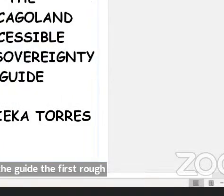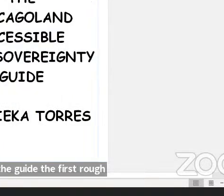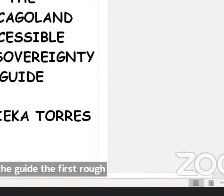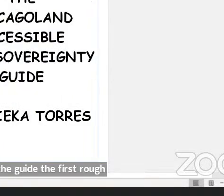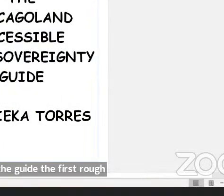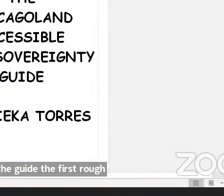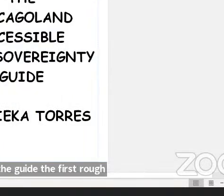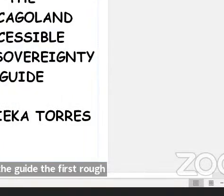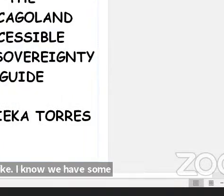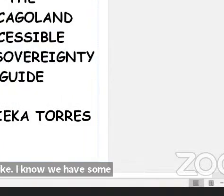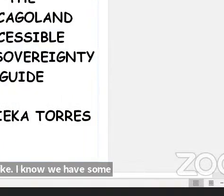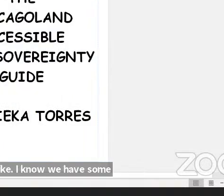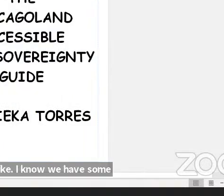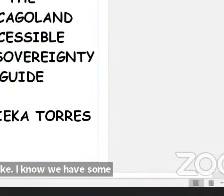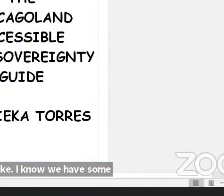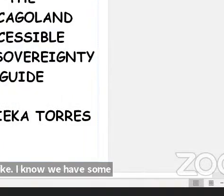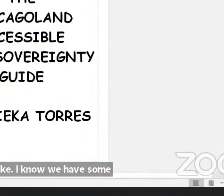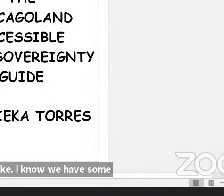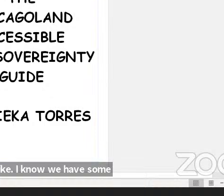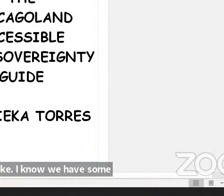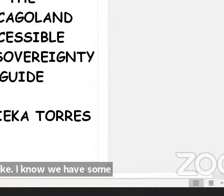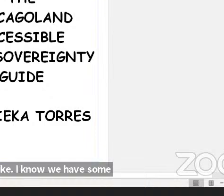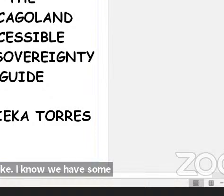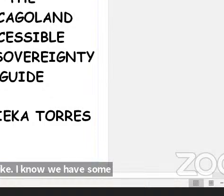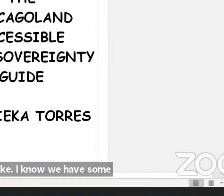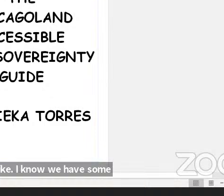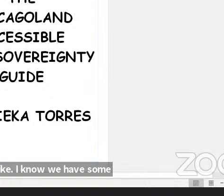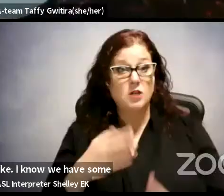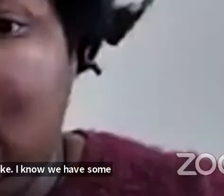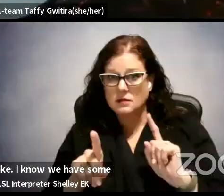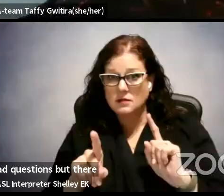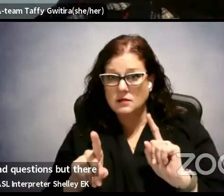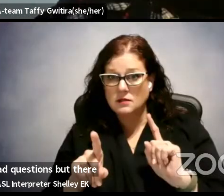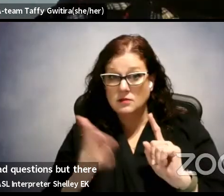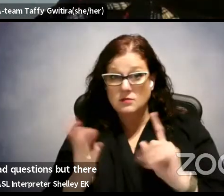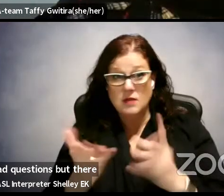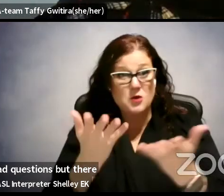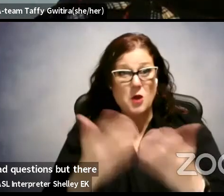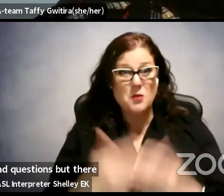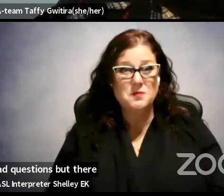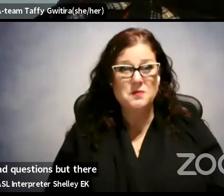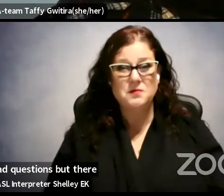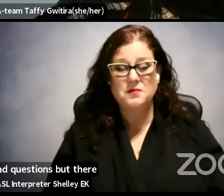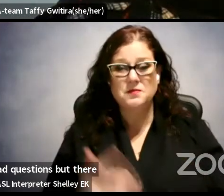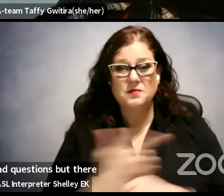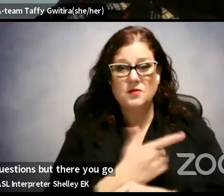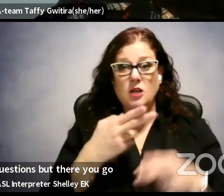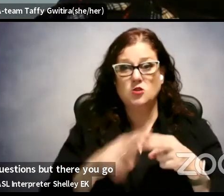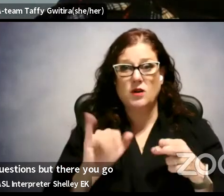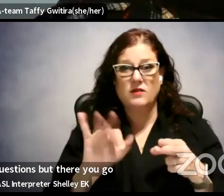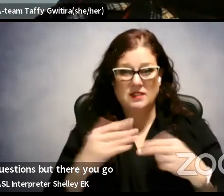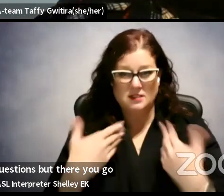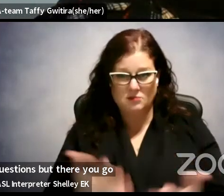have some people in the chat who had questions, but there you go. That's the long and short of it.